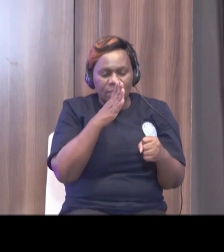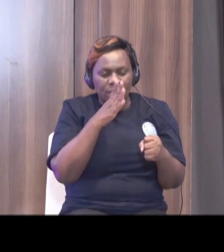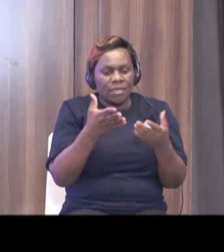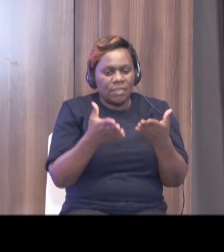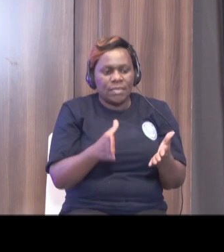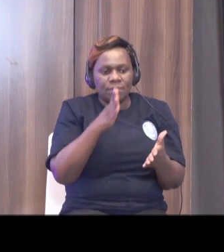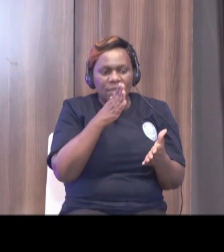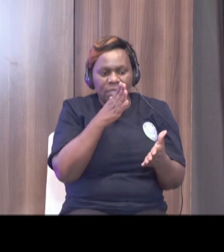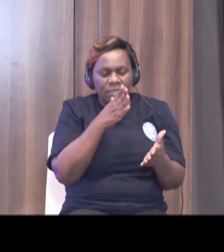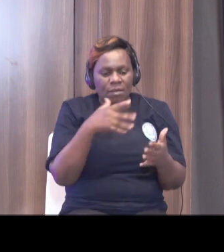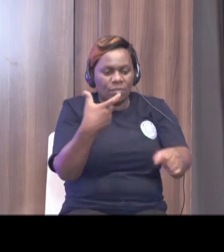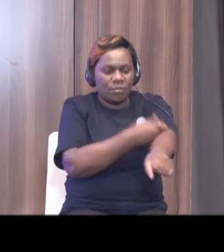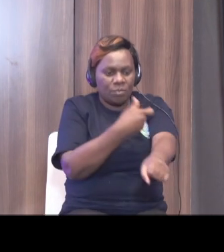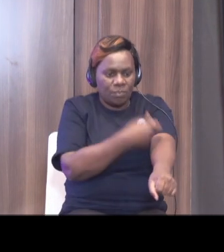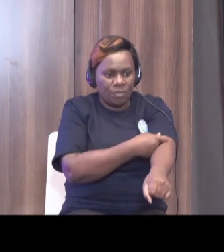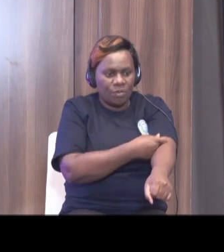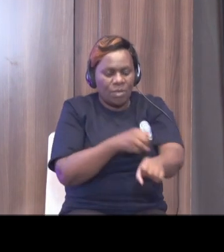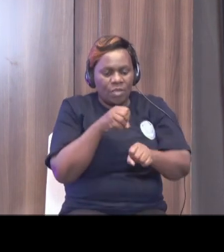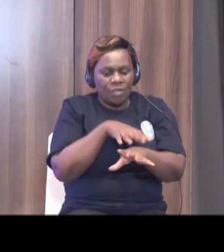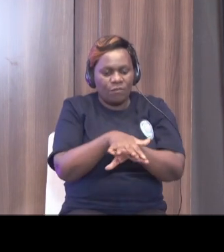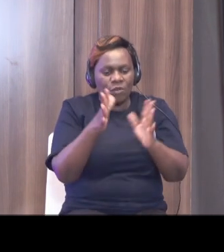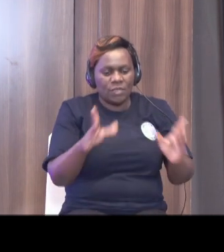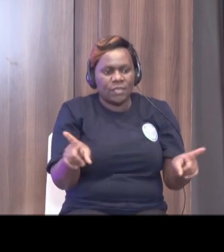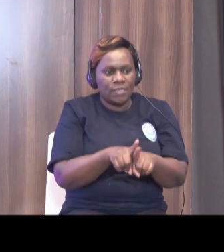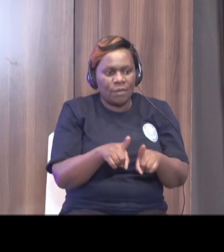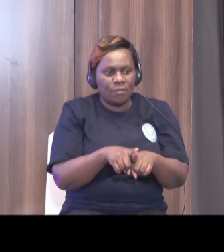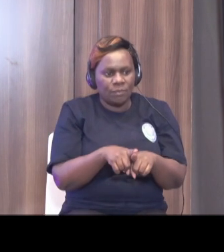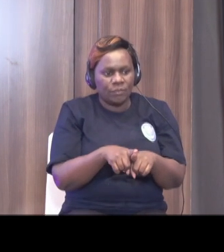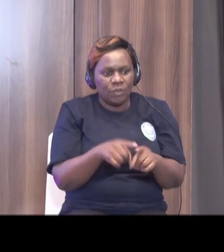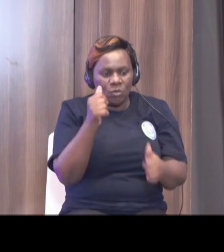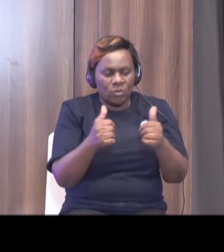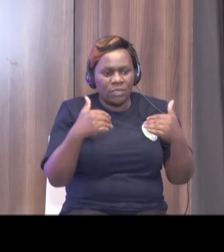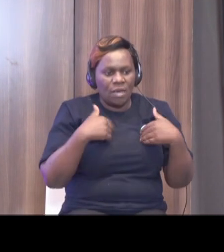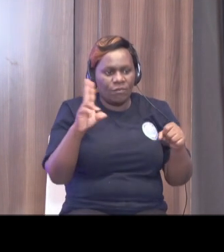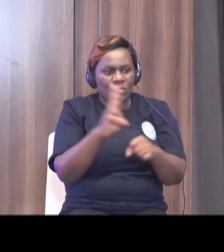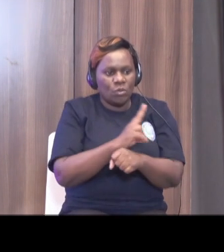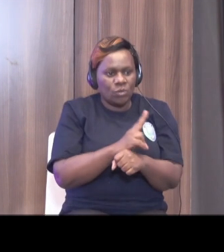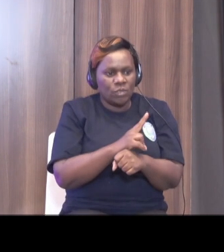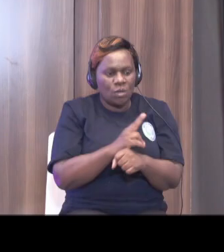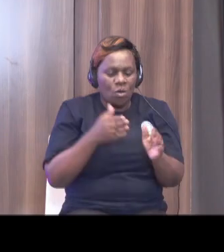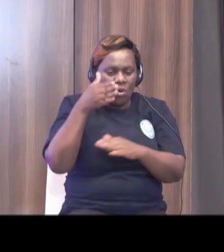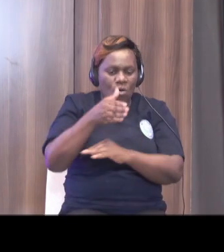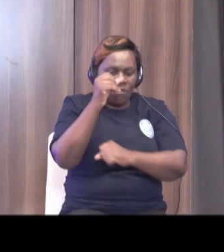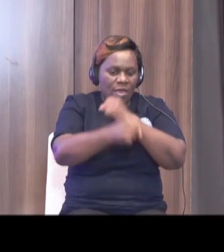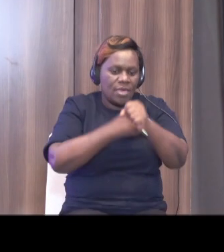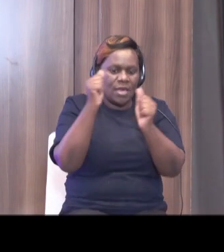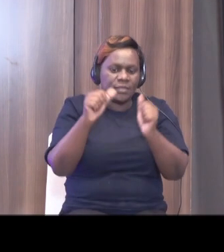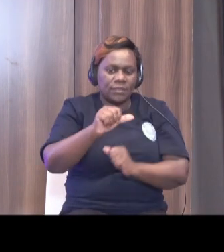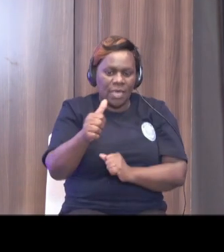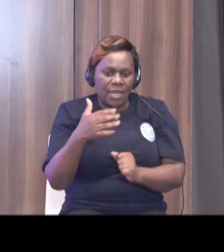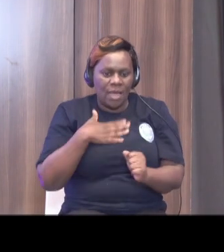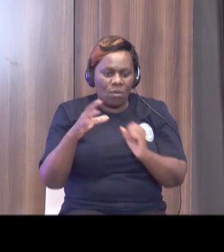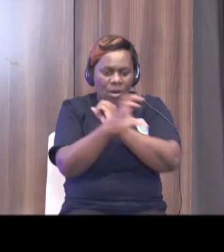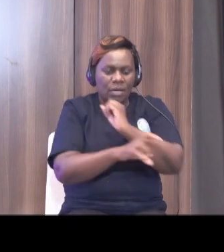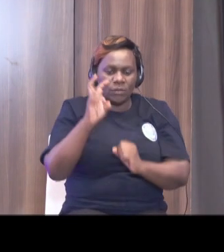these maternal vaccines for influenza and DTaP, which have been used for over 10 years in our country. And